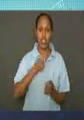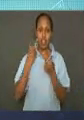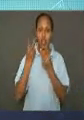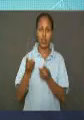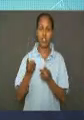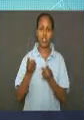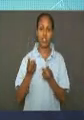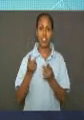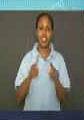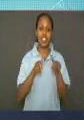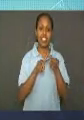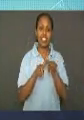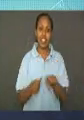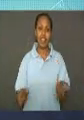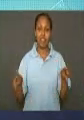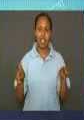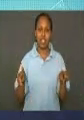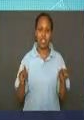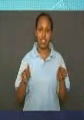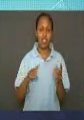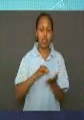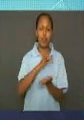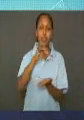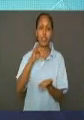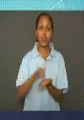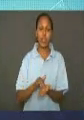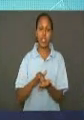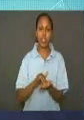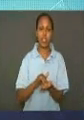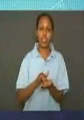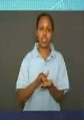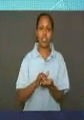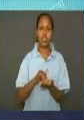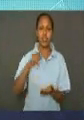at the differences between a